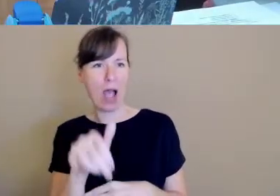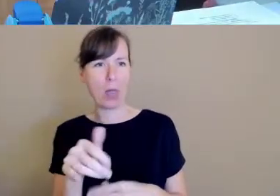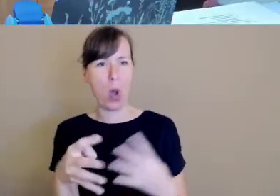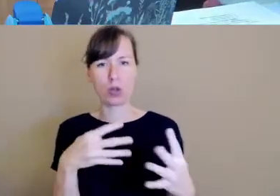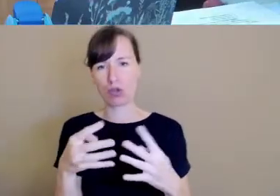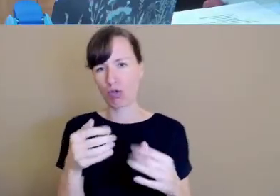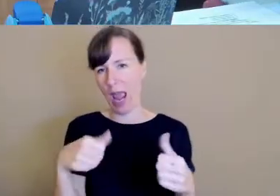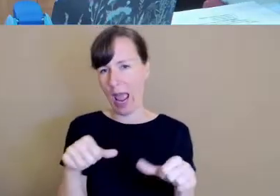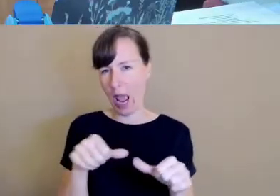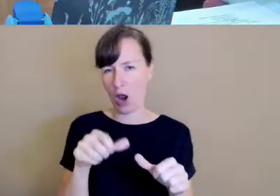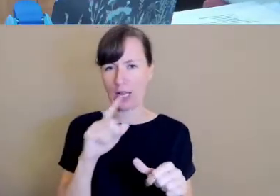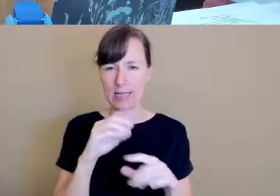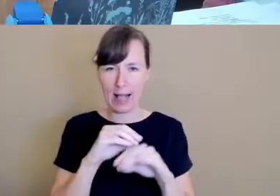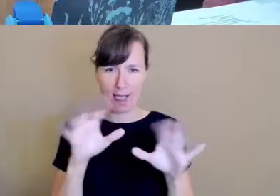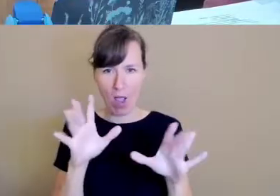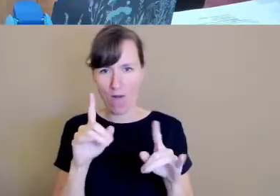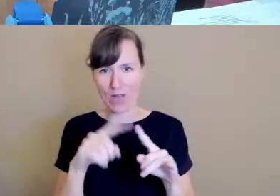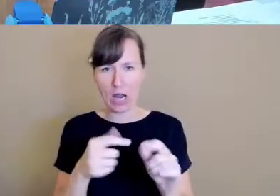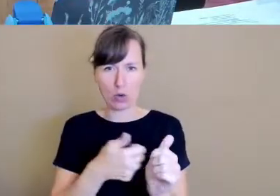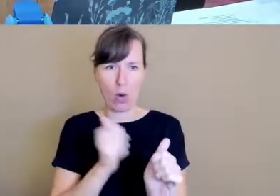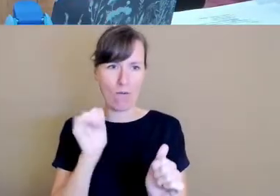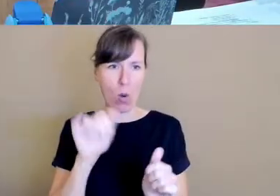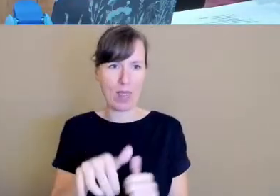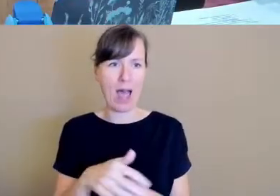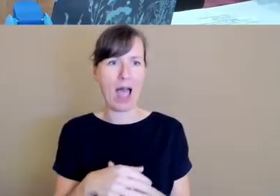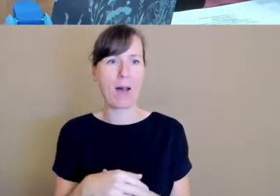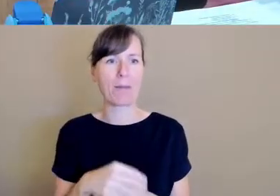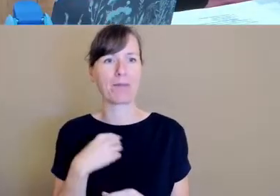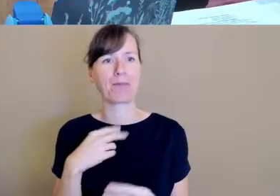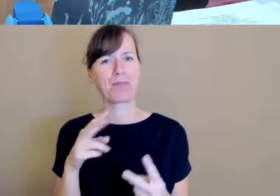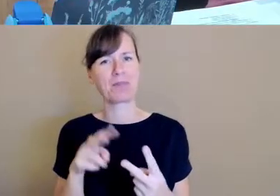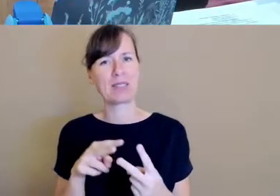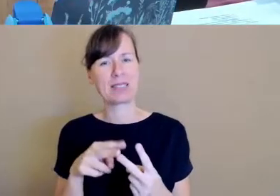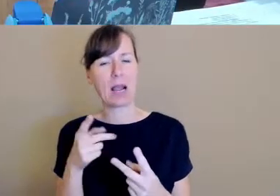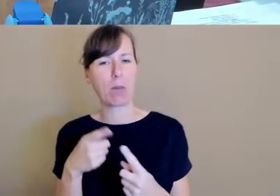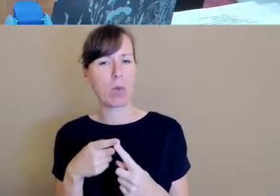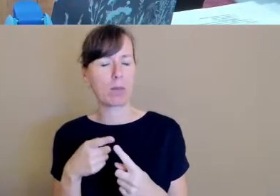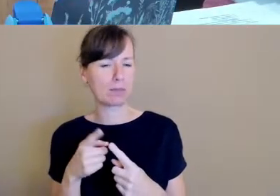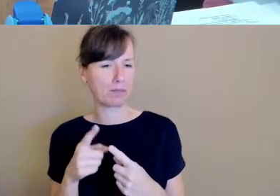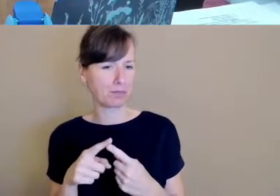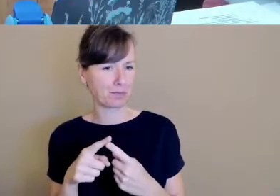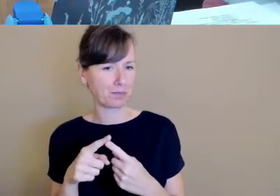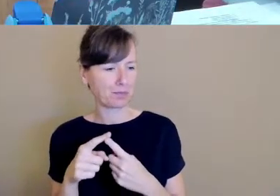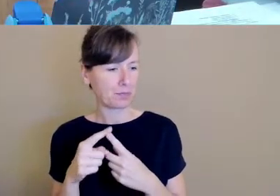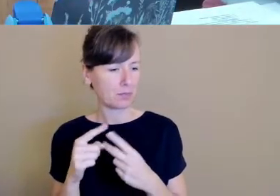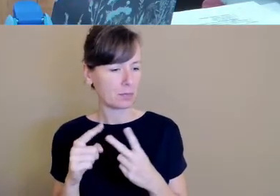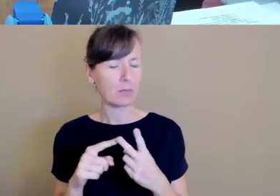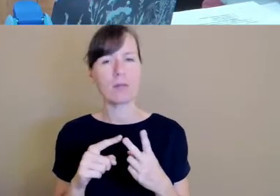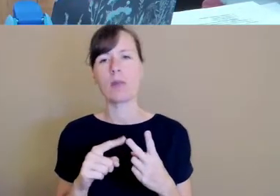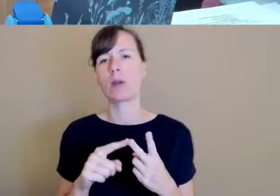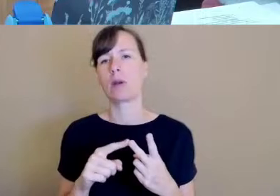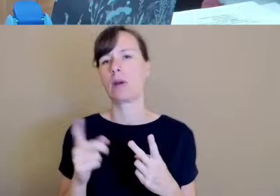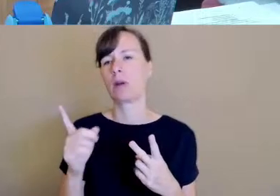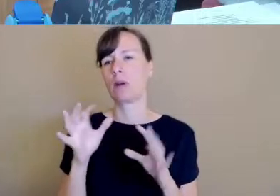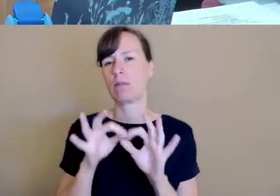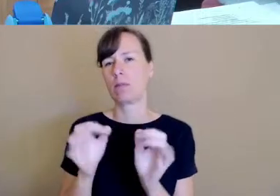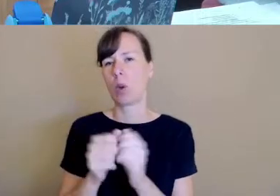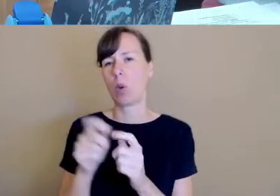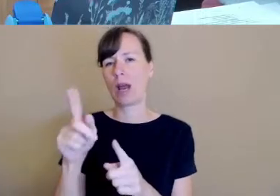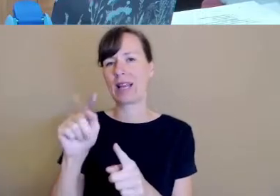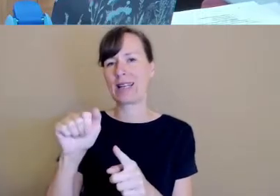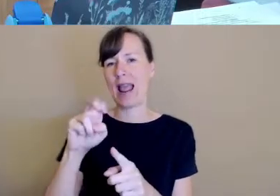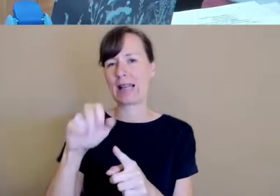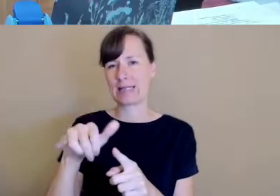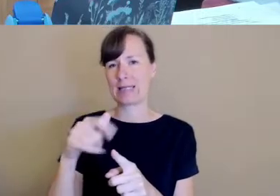them to avoid that. My second point is related to something Councilmember Tansey said, which is about the definition